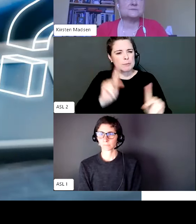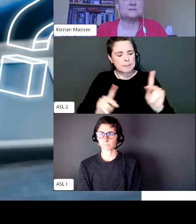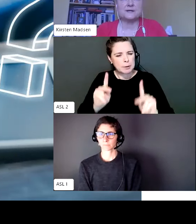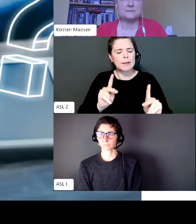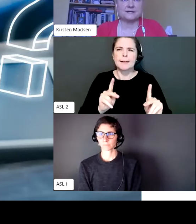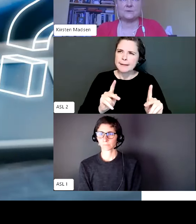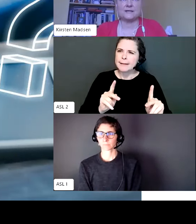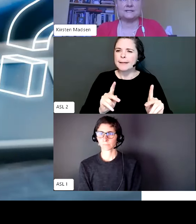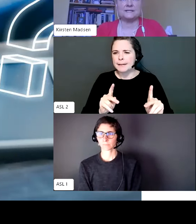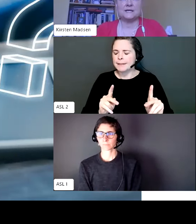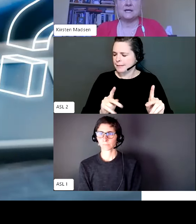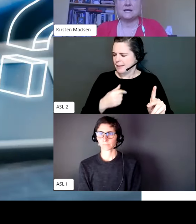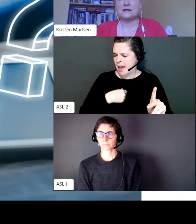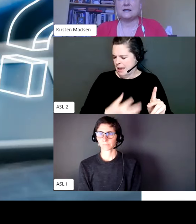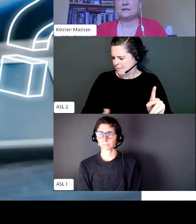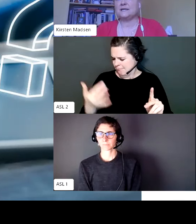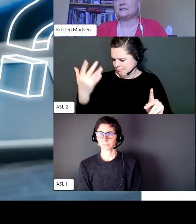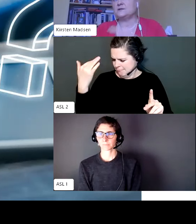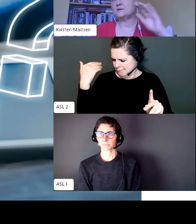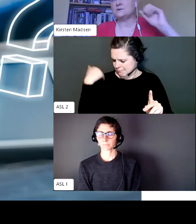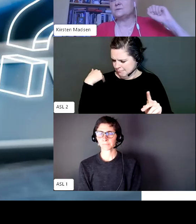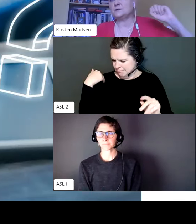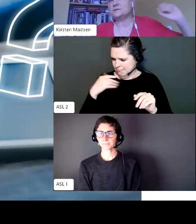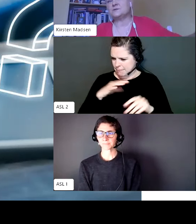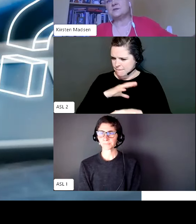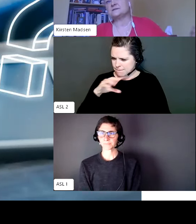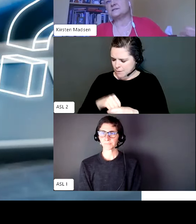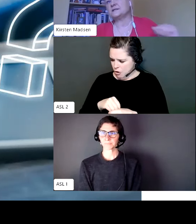This was way back when, in